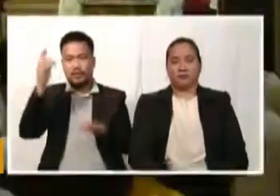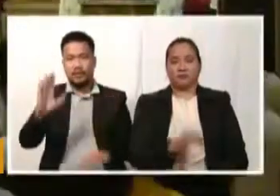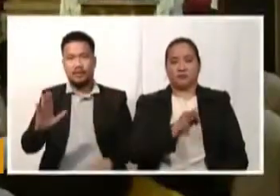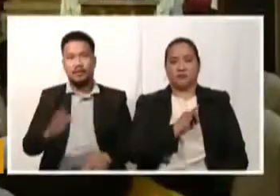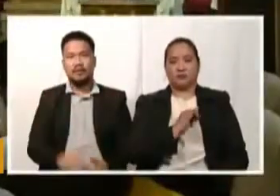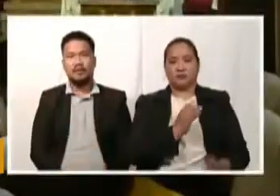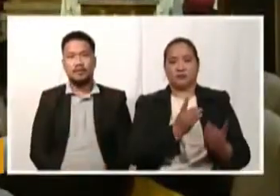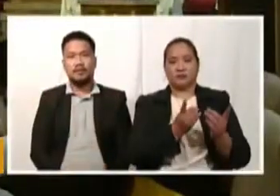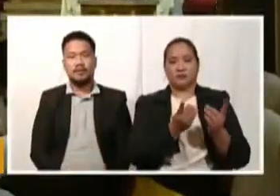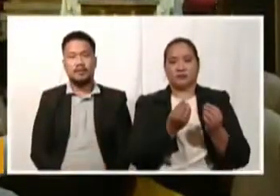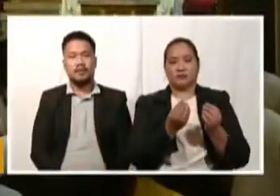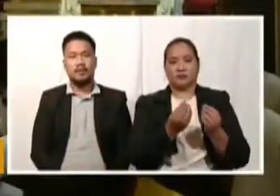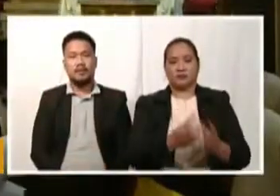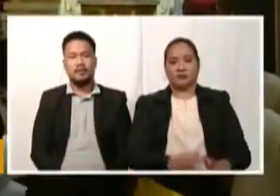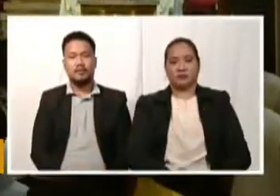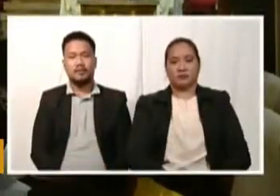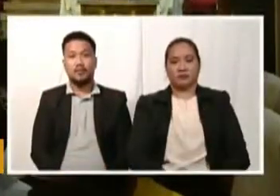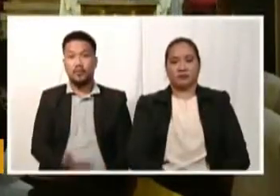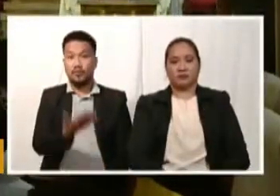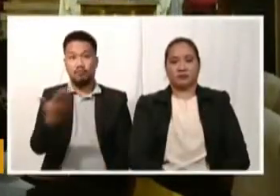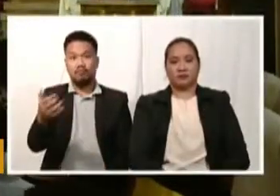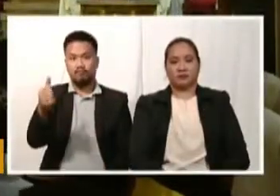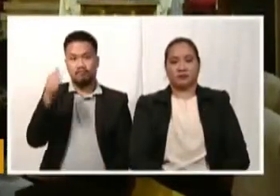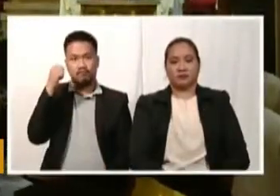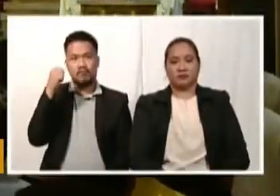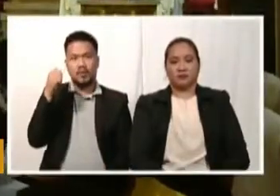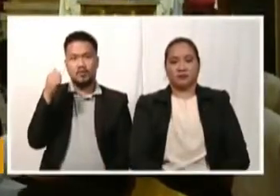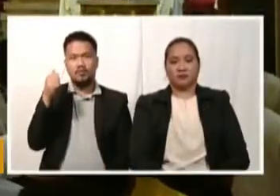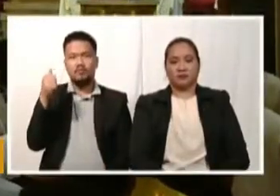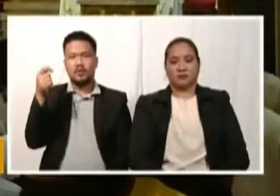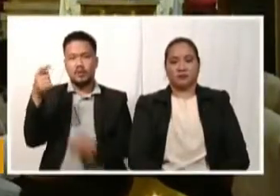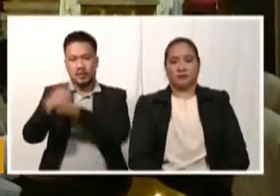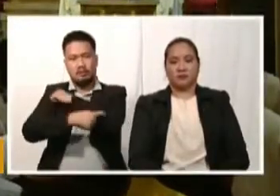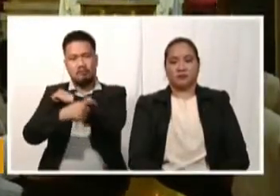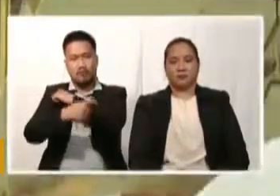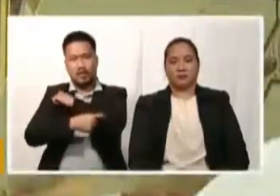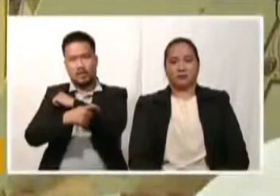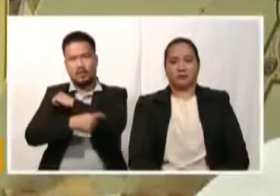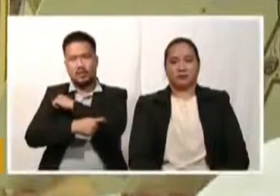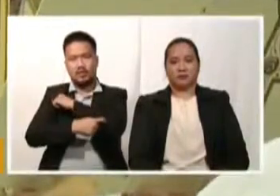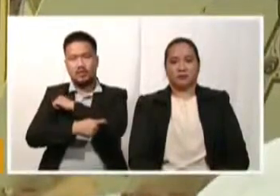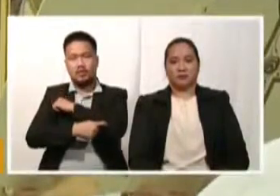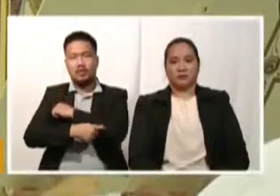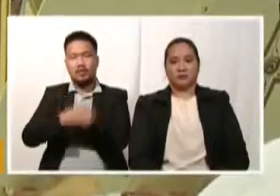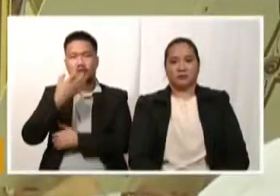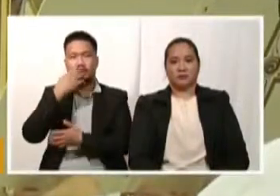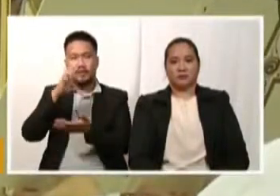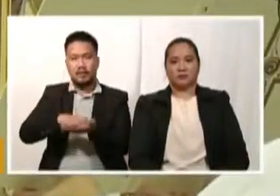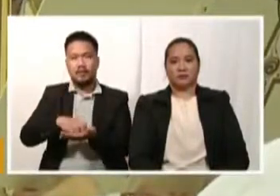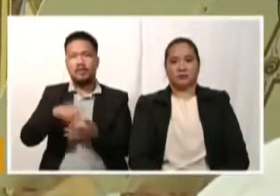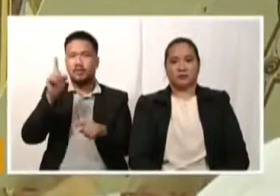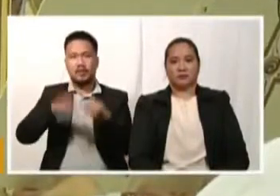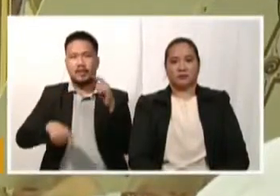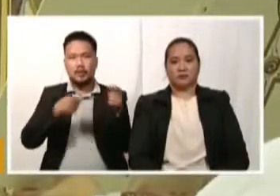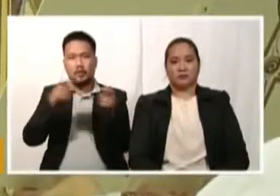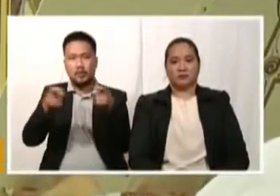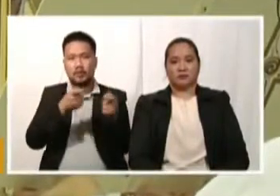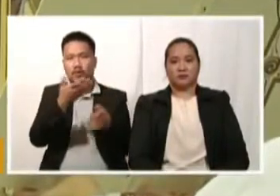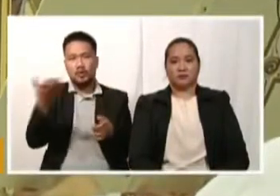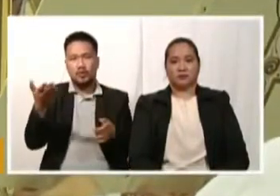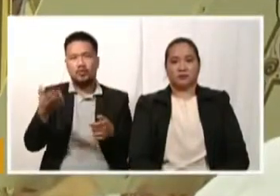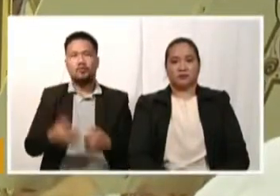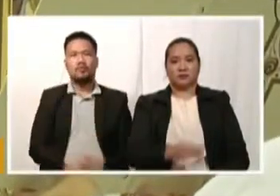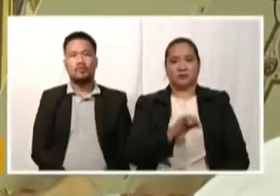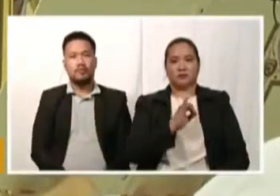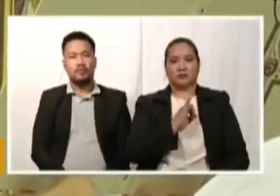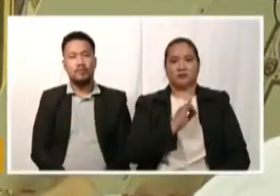I do. Do you renounce the lure of evil so that sin may have no mastery over you? I